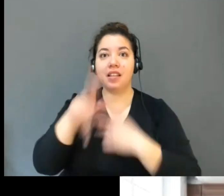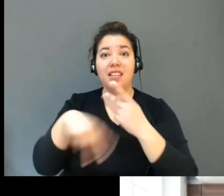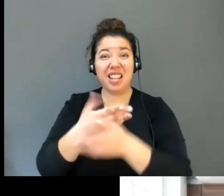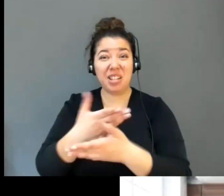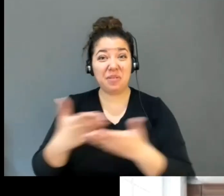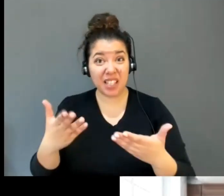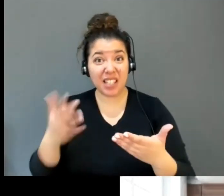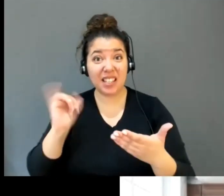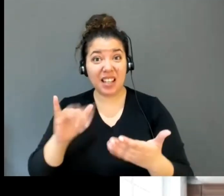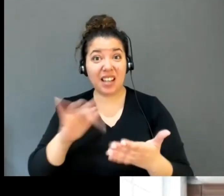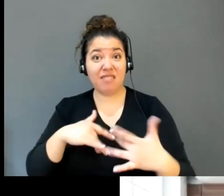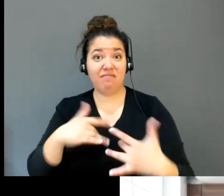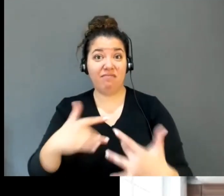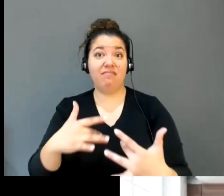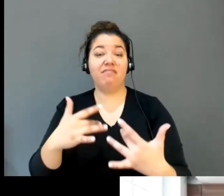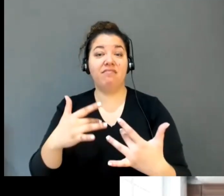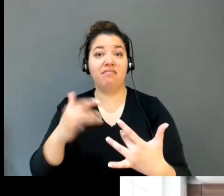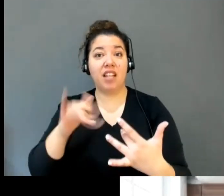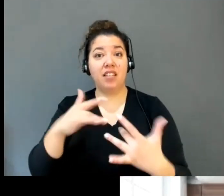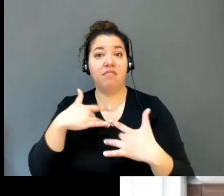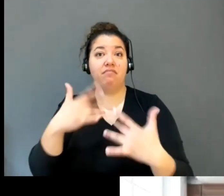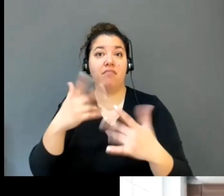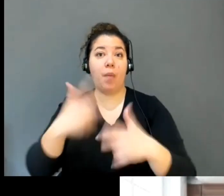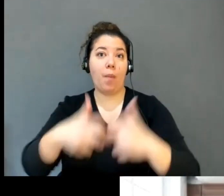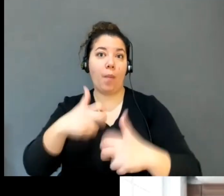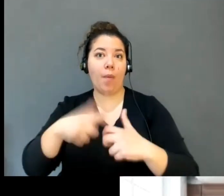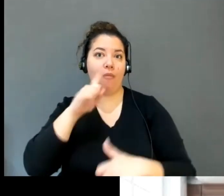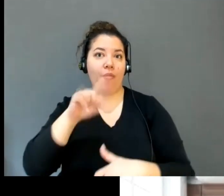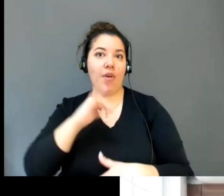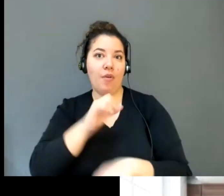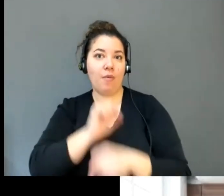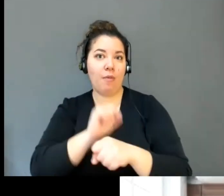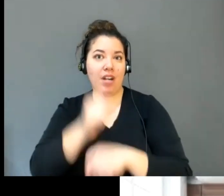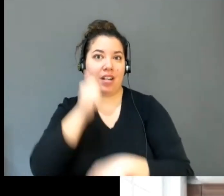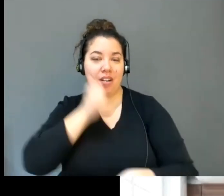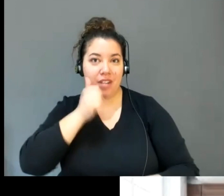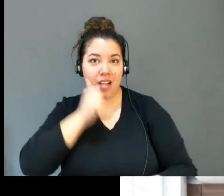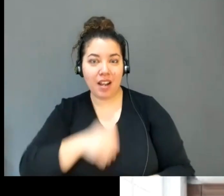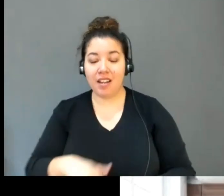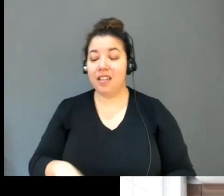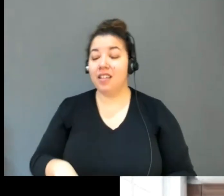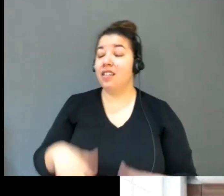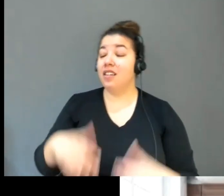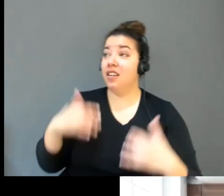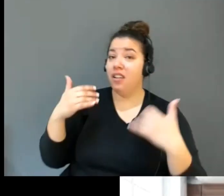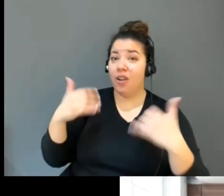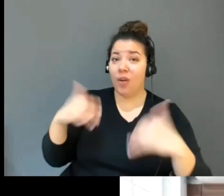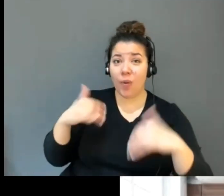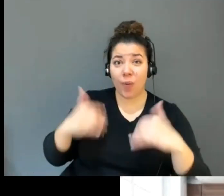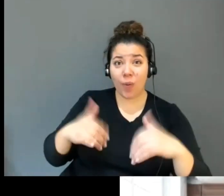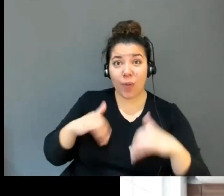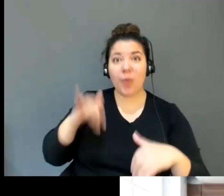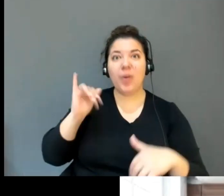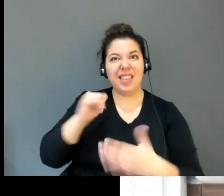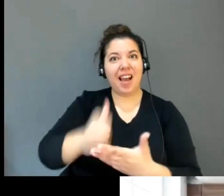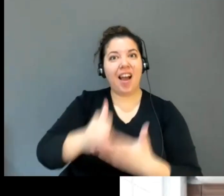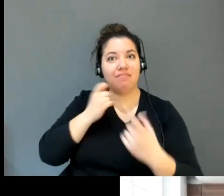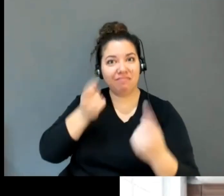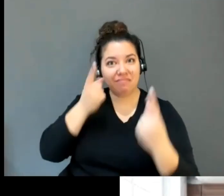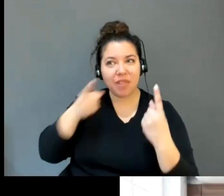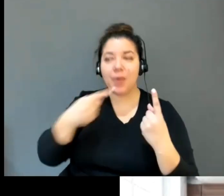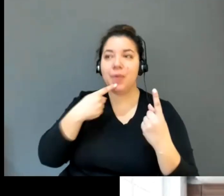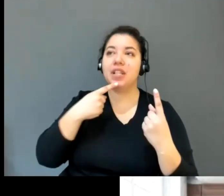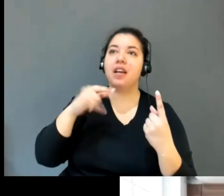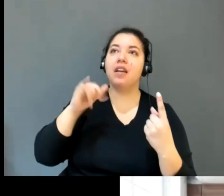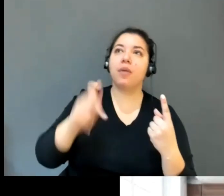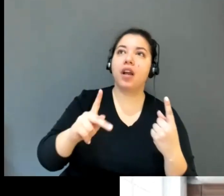day. Wow. Thank you very much. I think that helps the students and me too understand, like you say, you work in cybersecurity, IT, like, well,